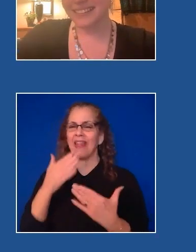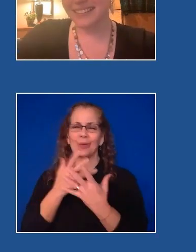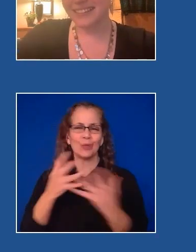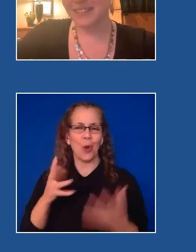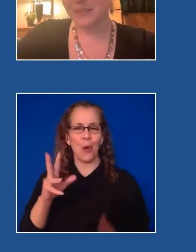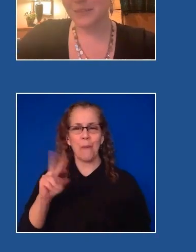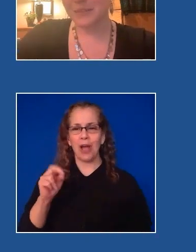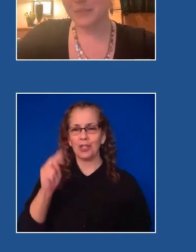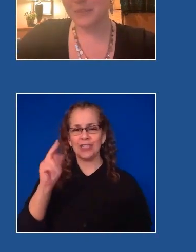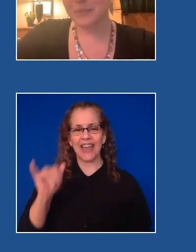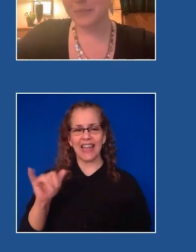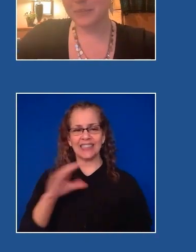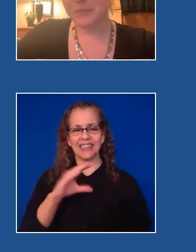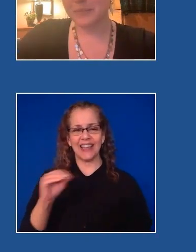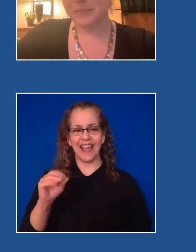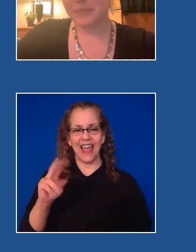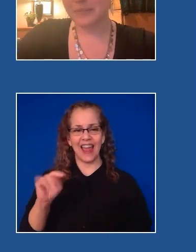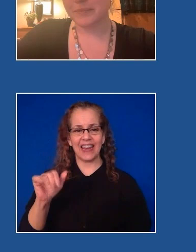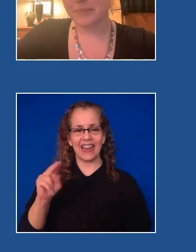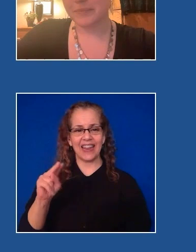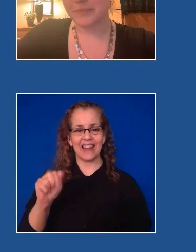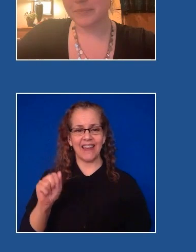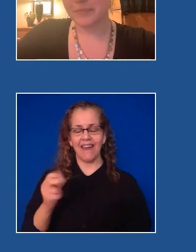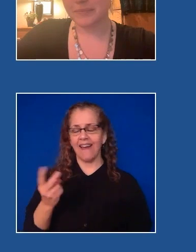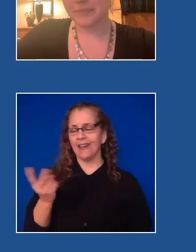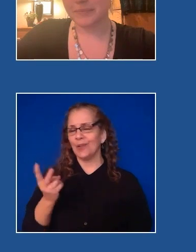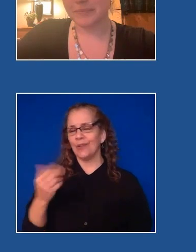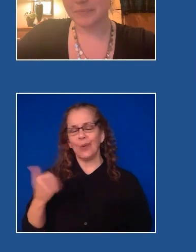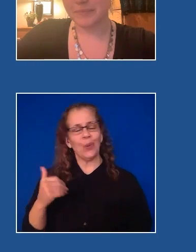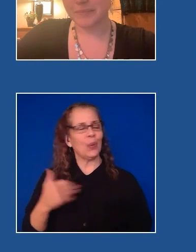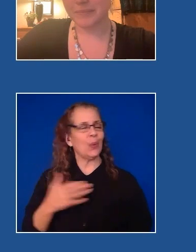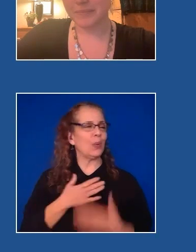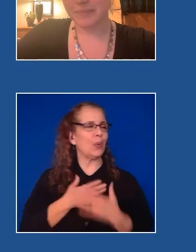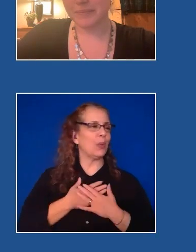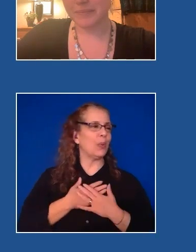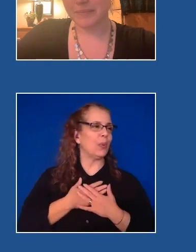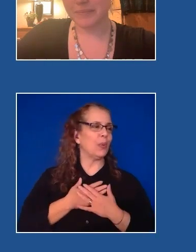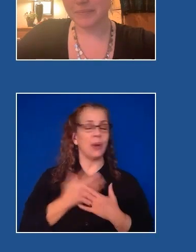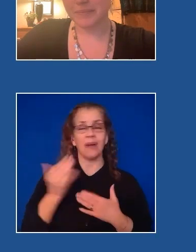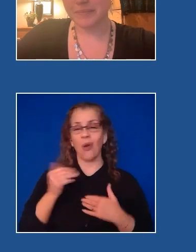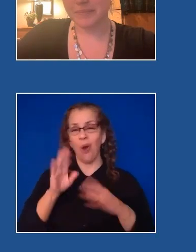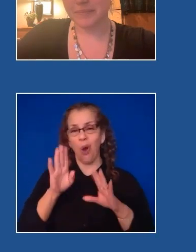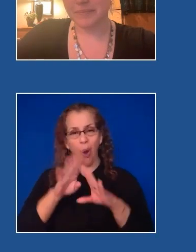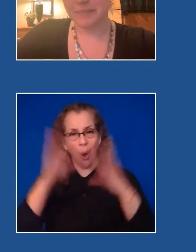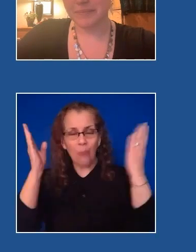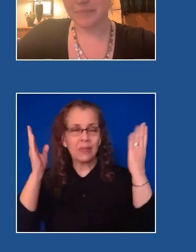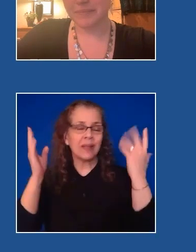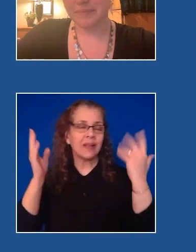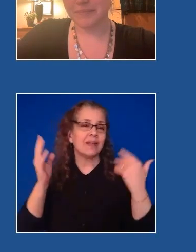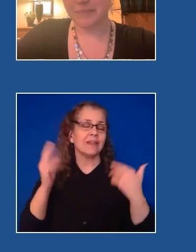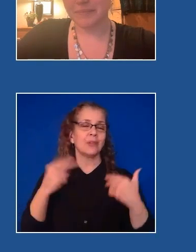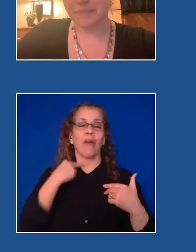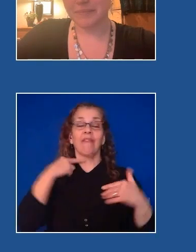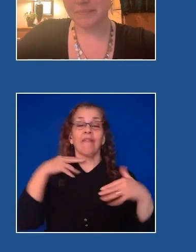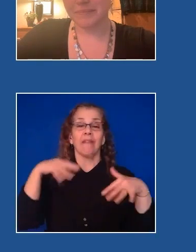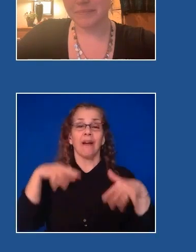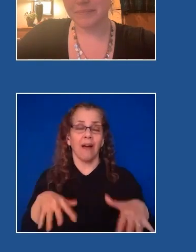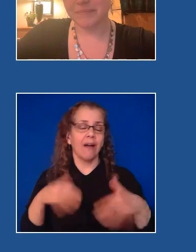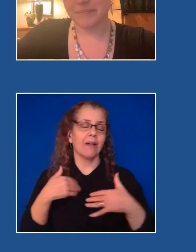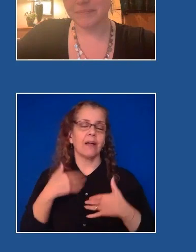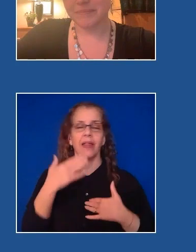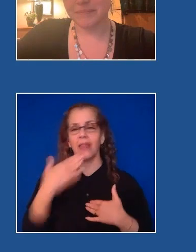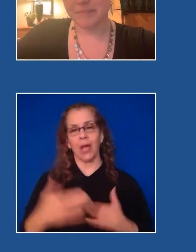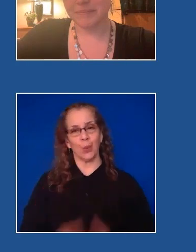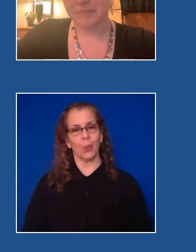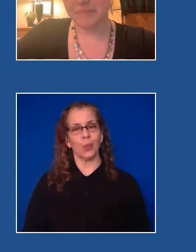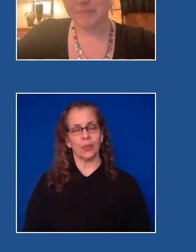Nina. Just your vulnerability, your candor was just unprecedented. Thank you.